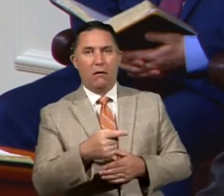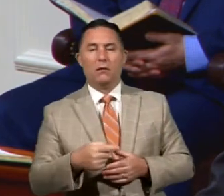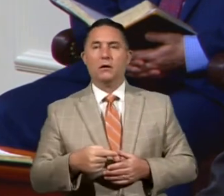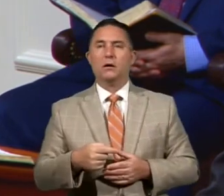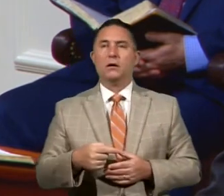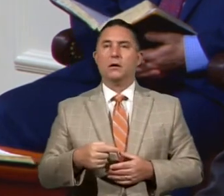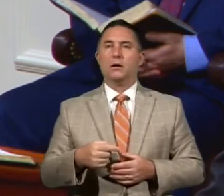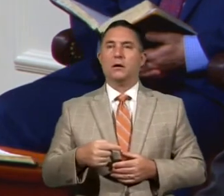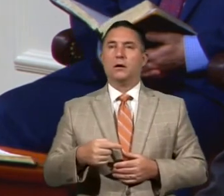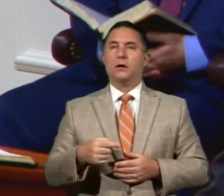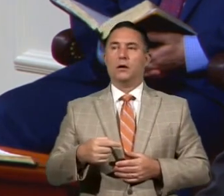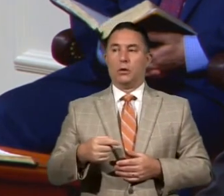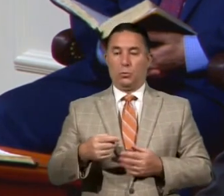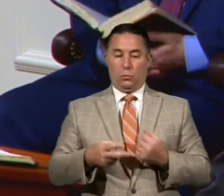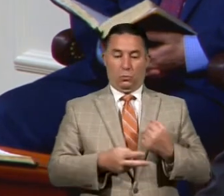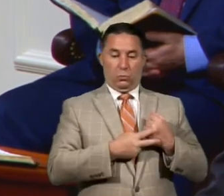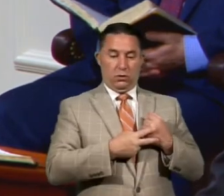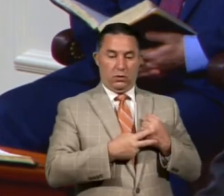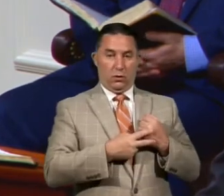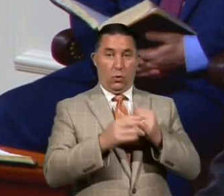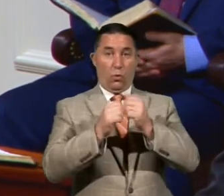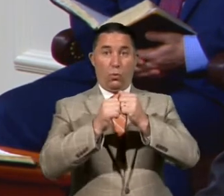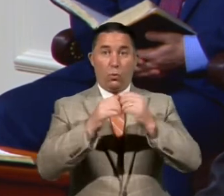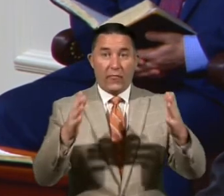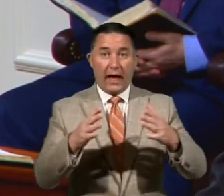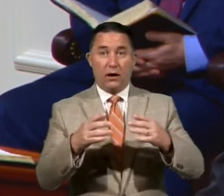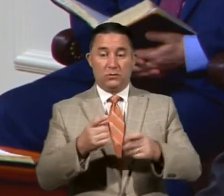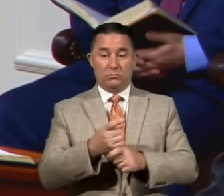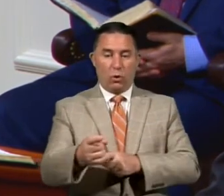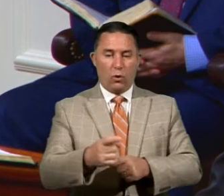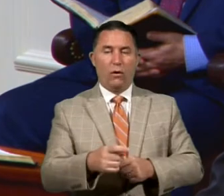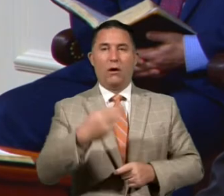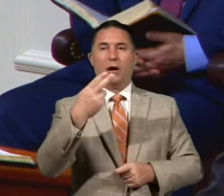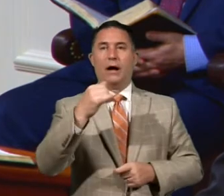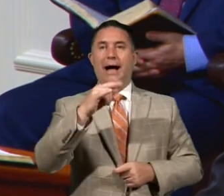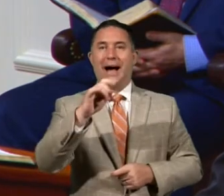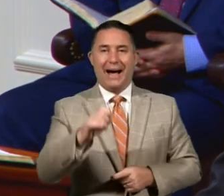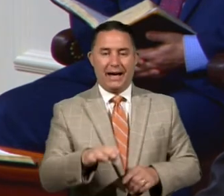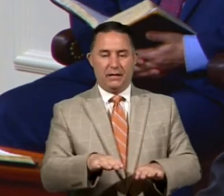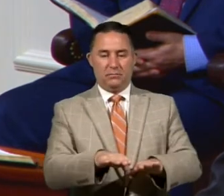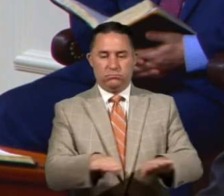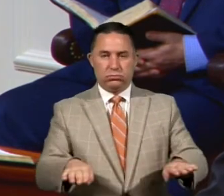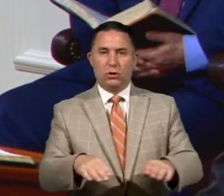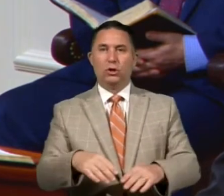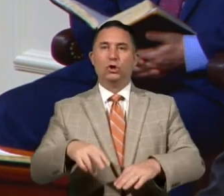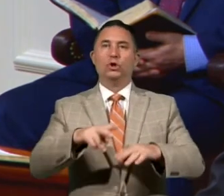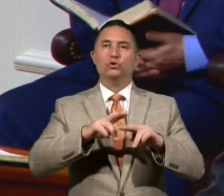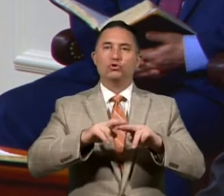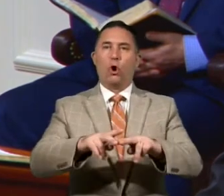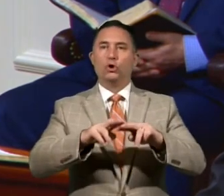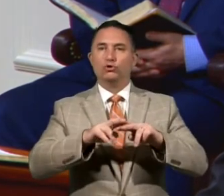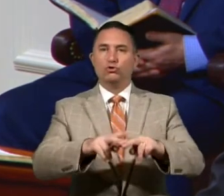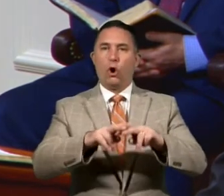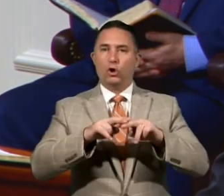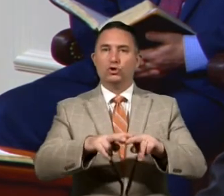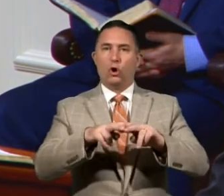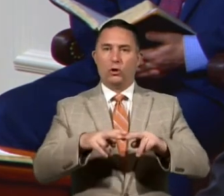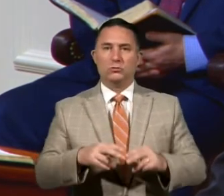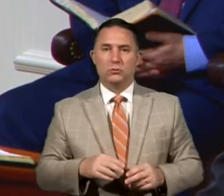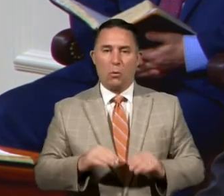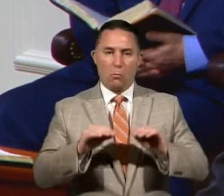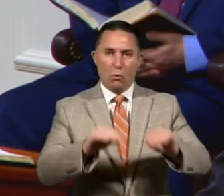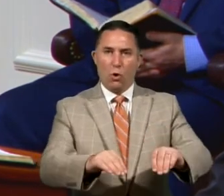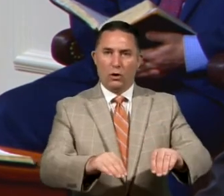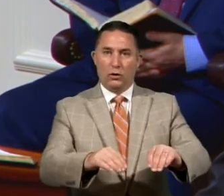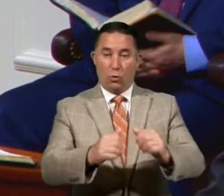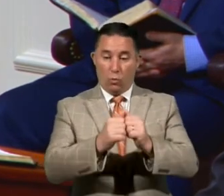And how we kept them without spoiling was we'd lay a hide down with salt and a hide and salt and salt and a hide.